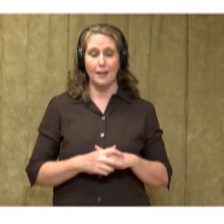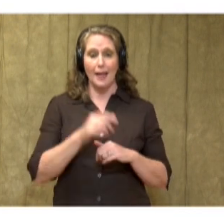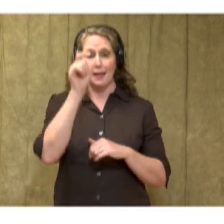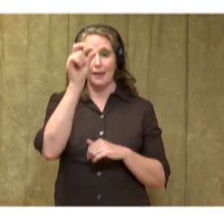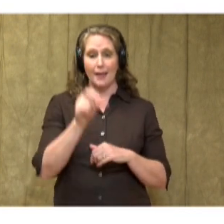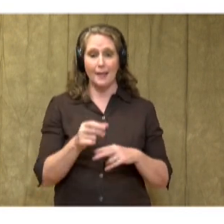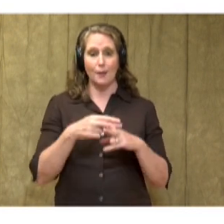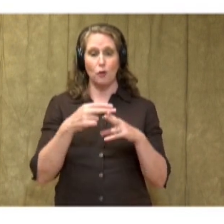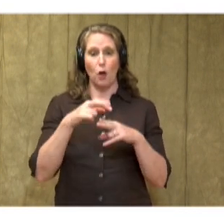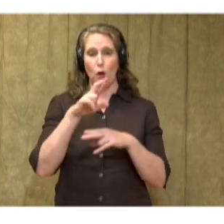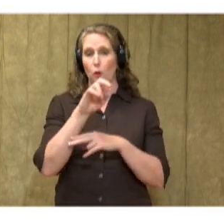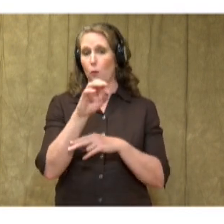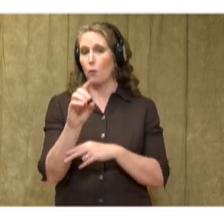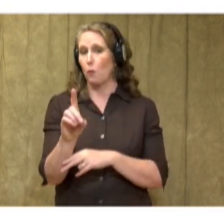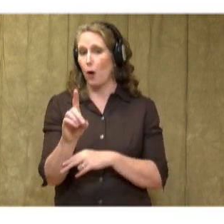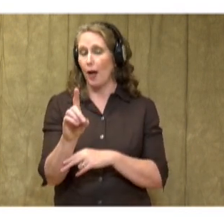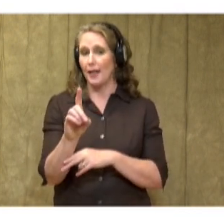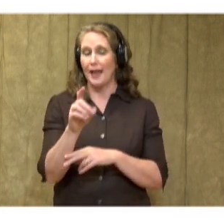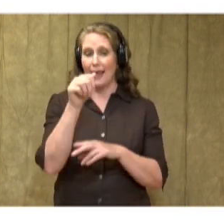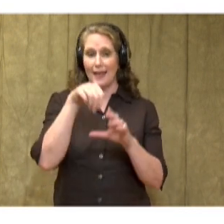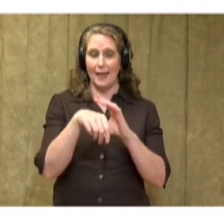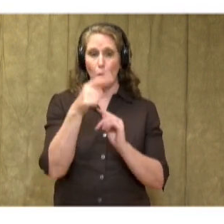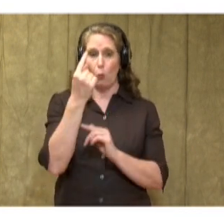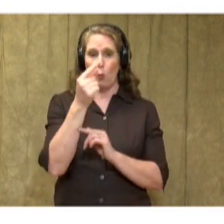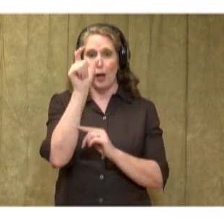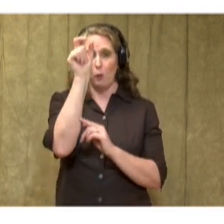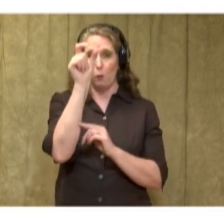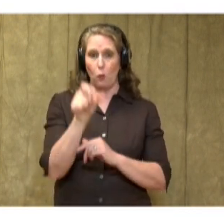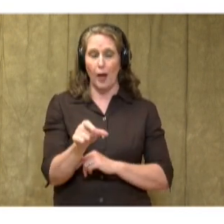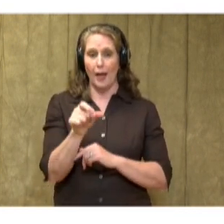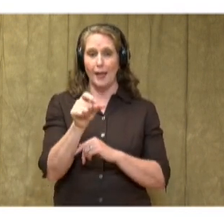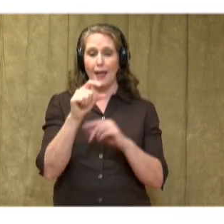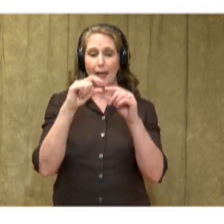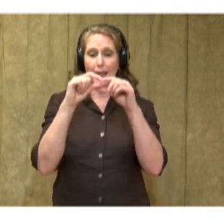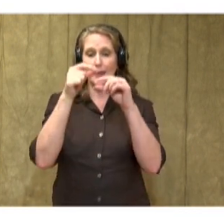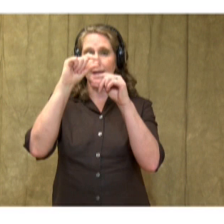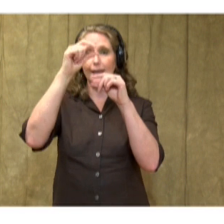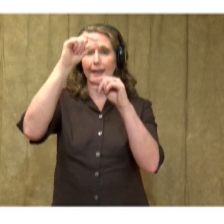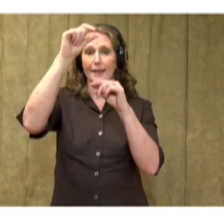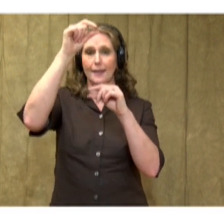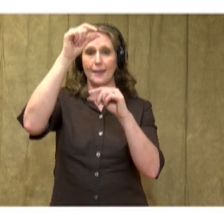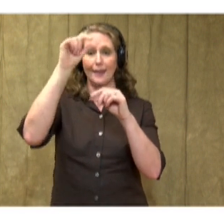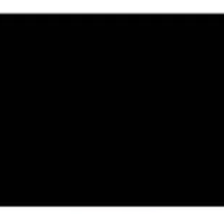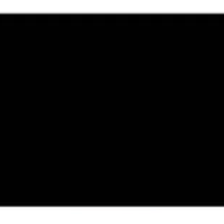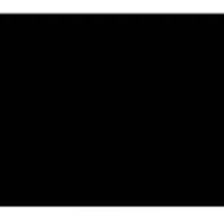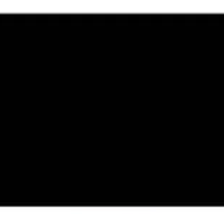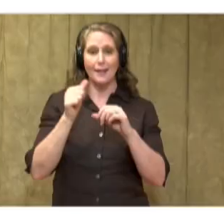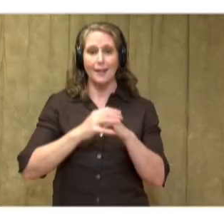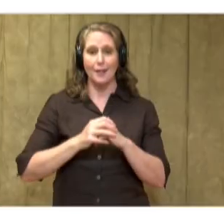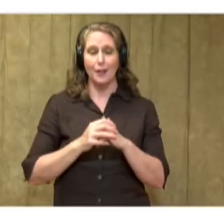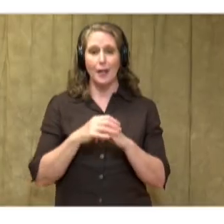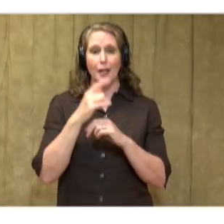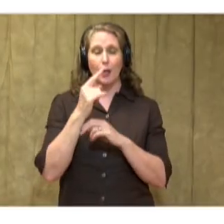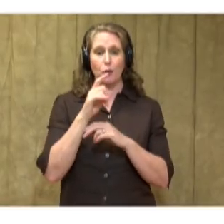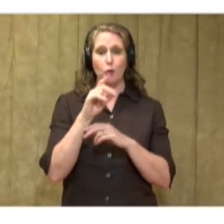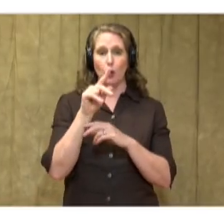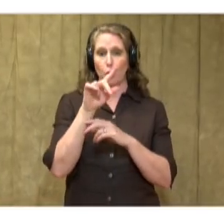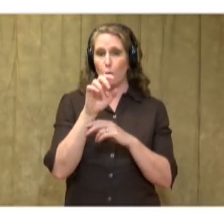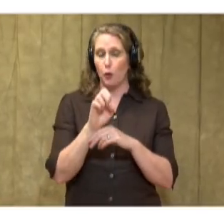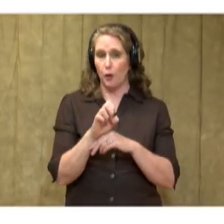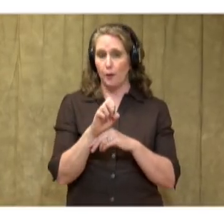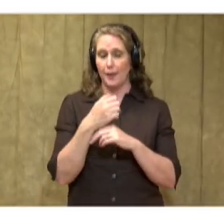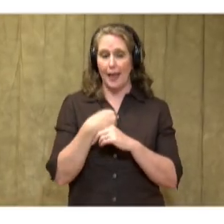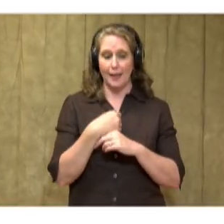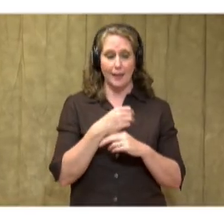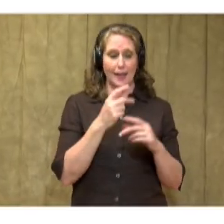rod. There is 10 cubes in one rod. Cube is a 1 cube and it holds the